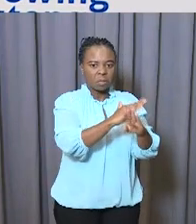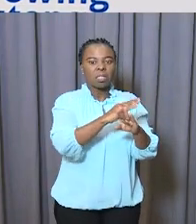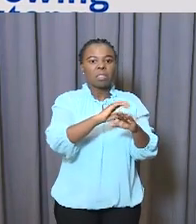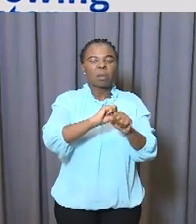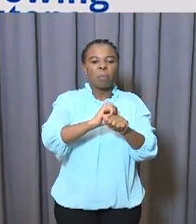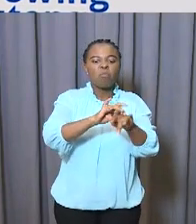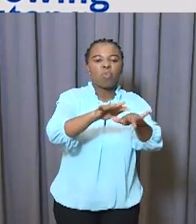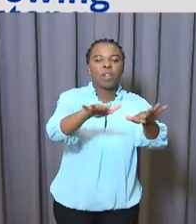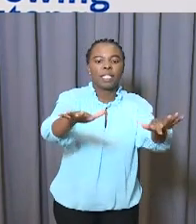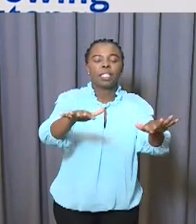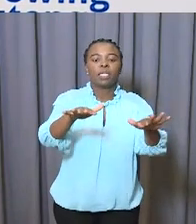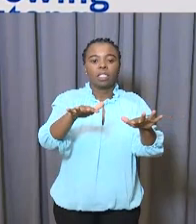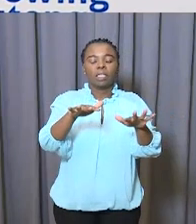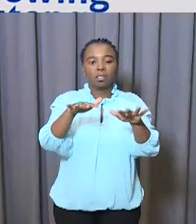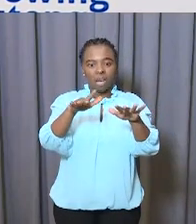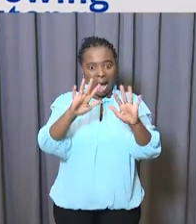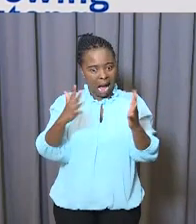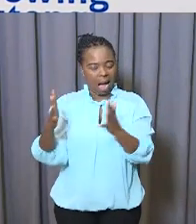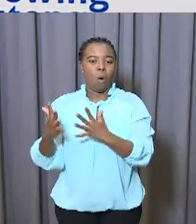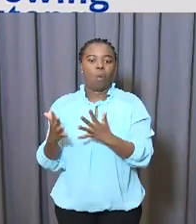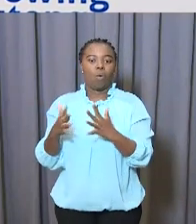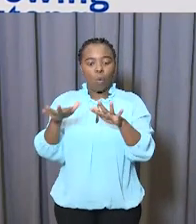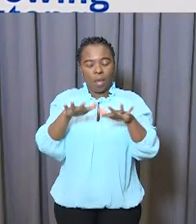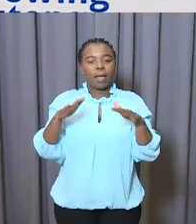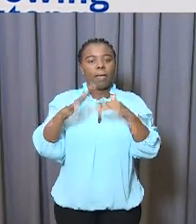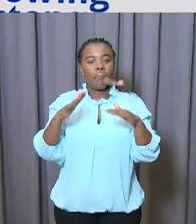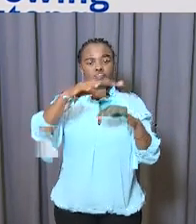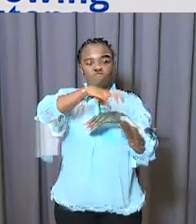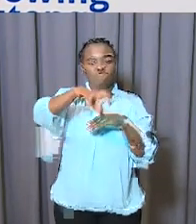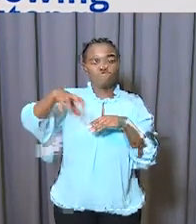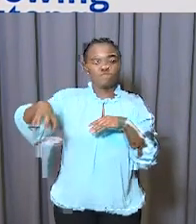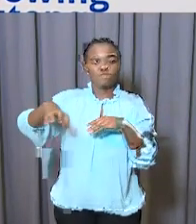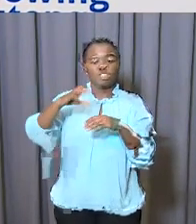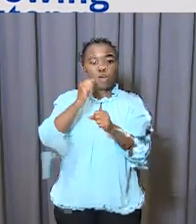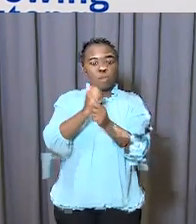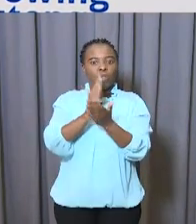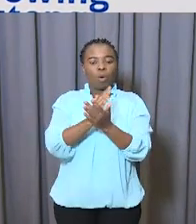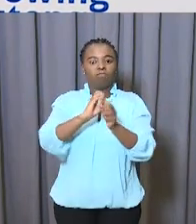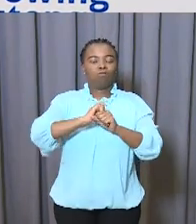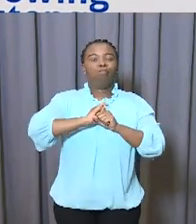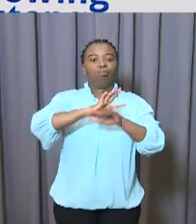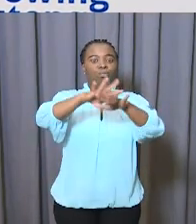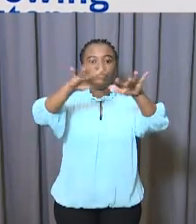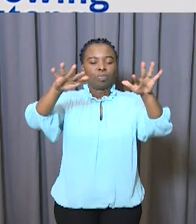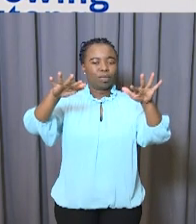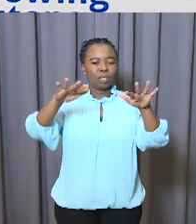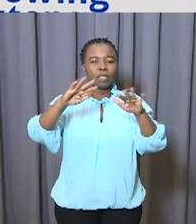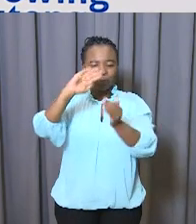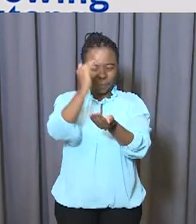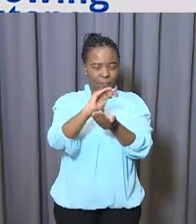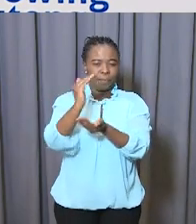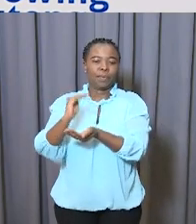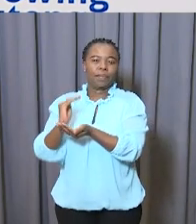transmission around our buildings, and also minimize outbreaks, you know, meaning that we have to focus